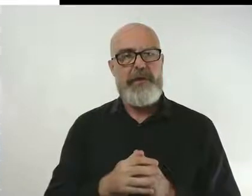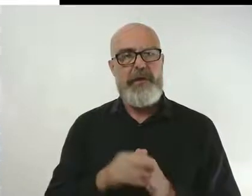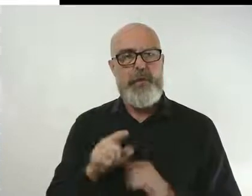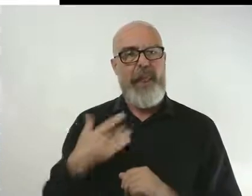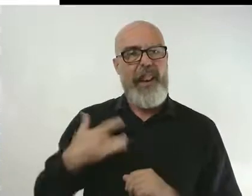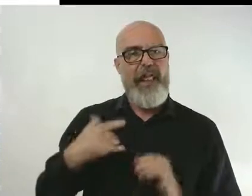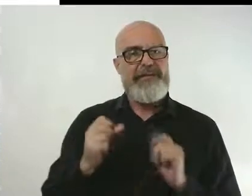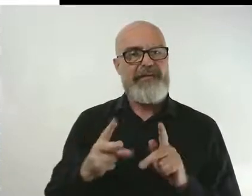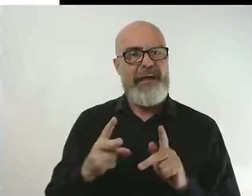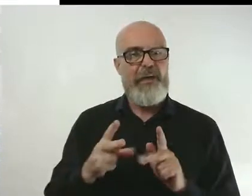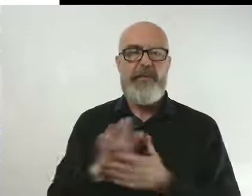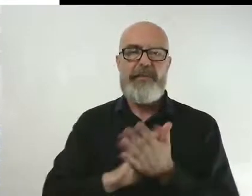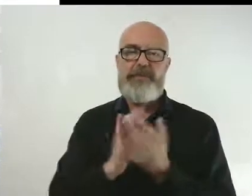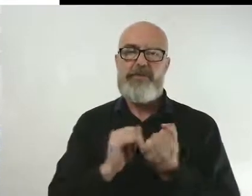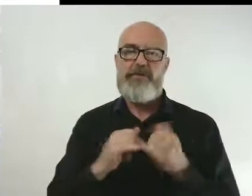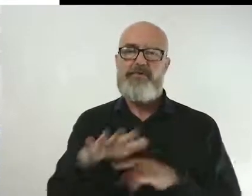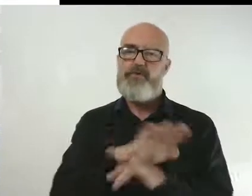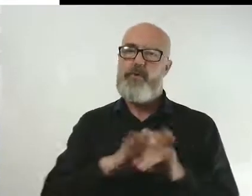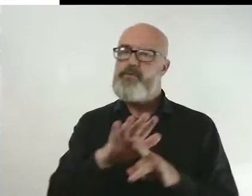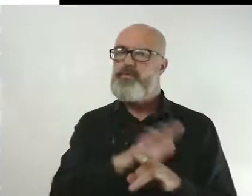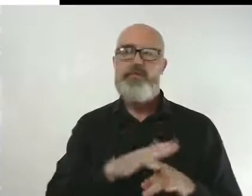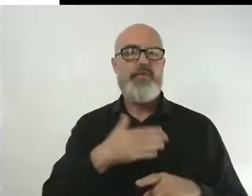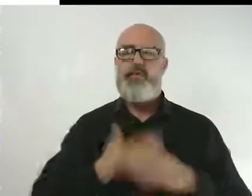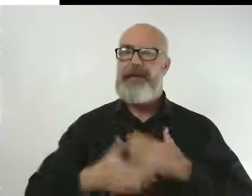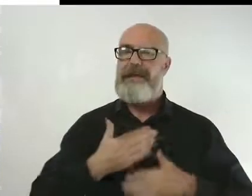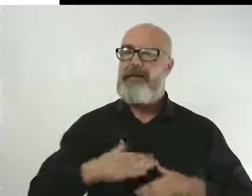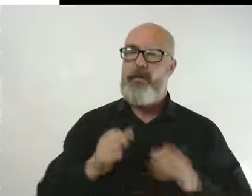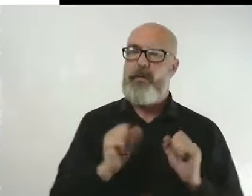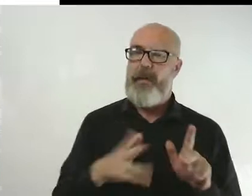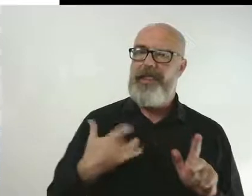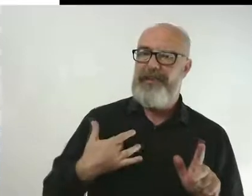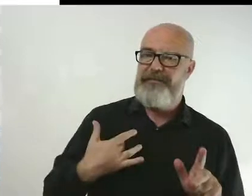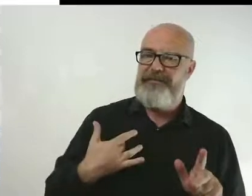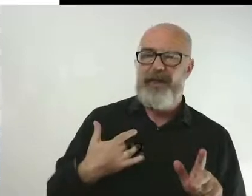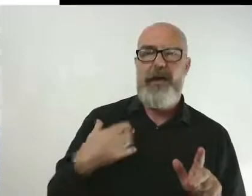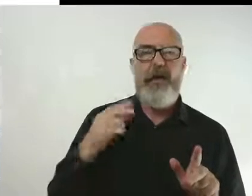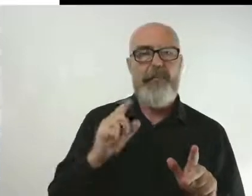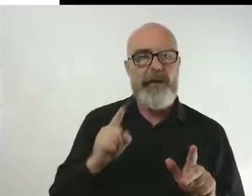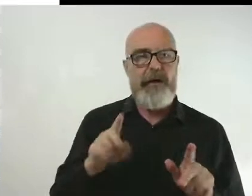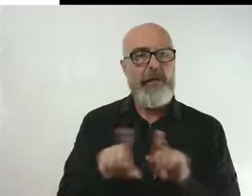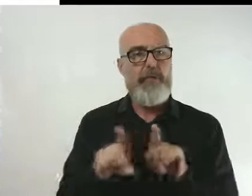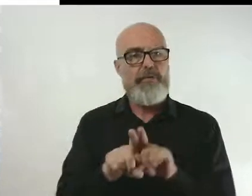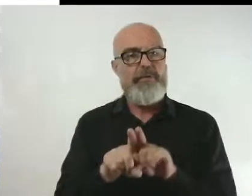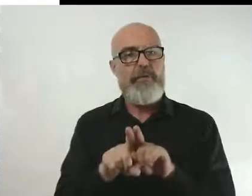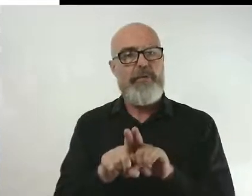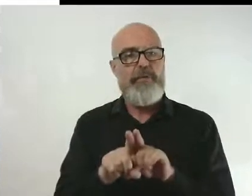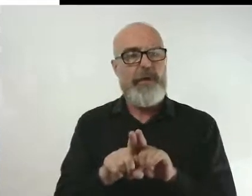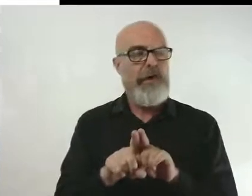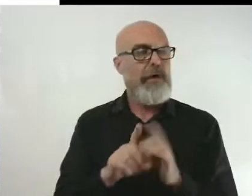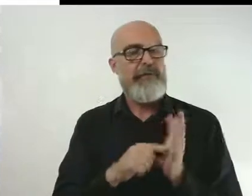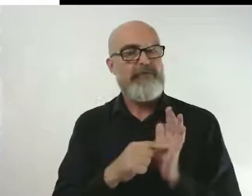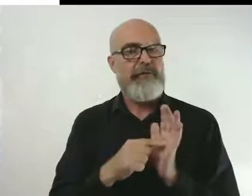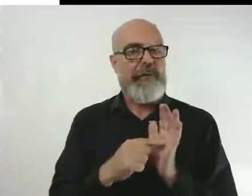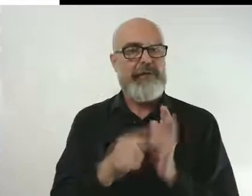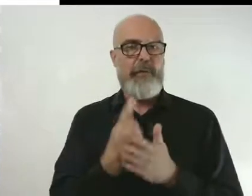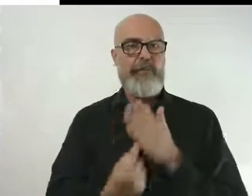lifestyle-related hearing loss, where lifestyle refers to social practices and ways that people live that